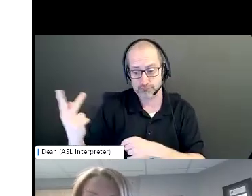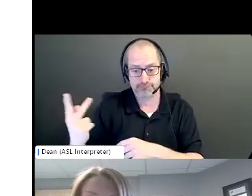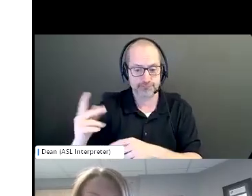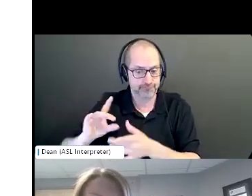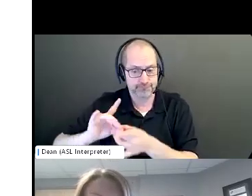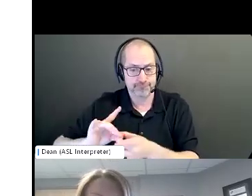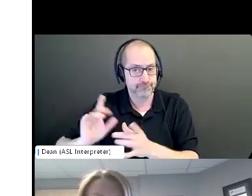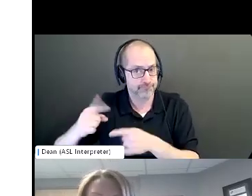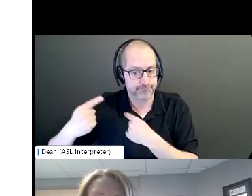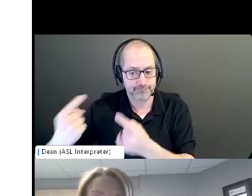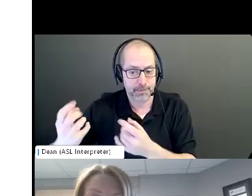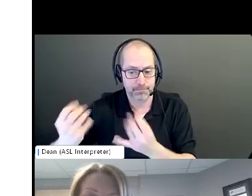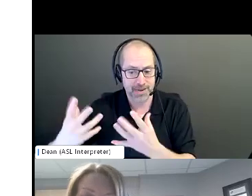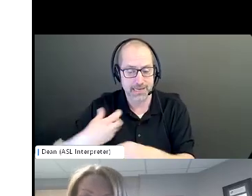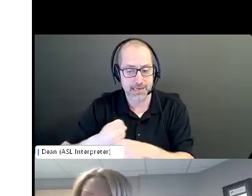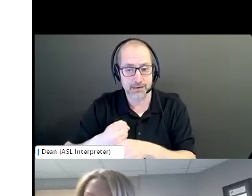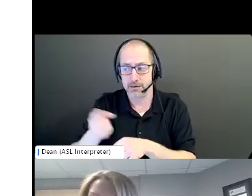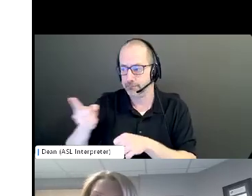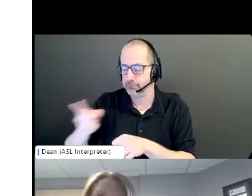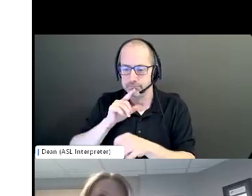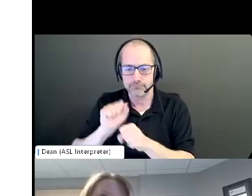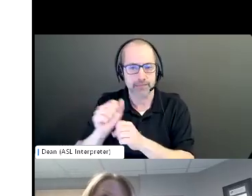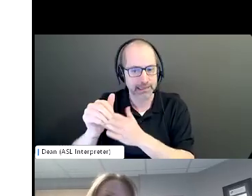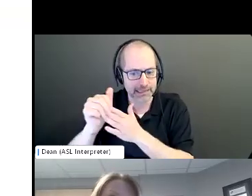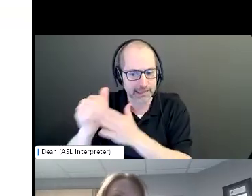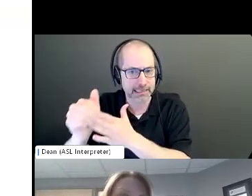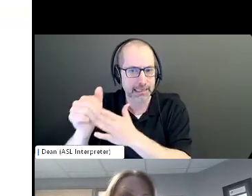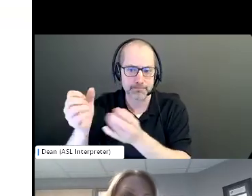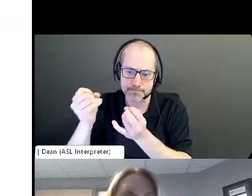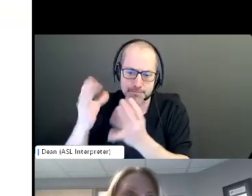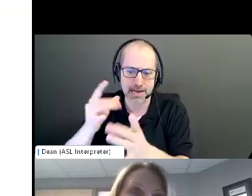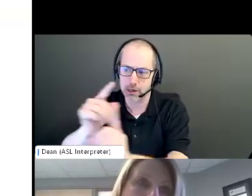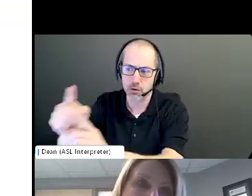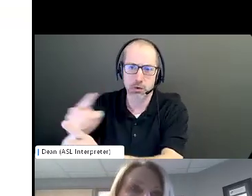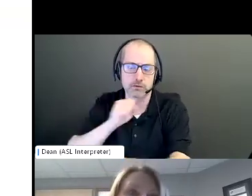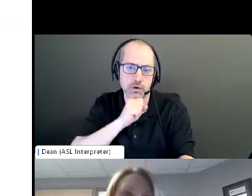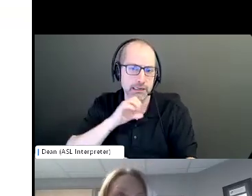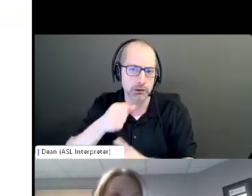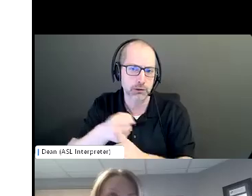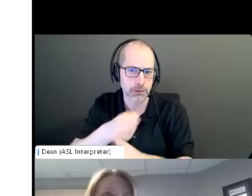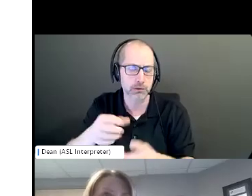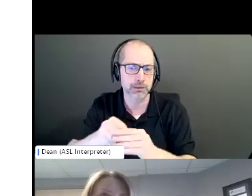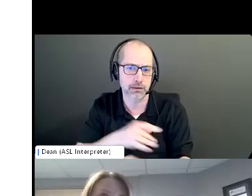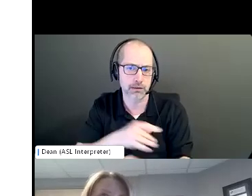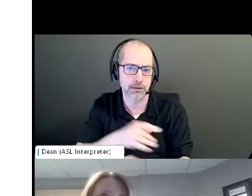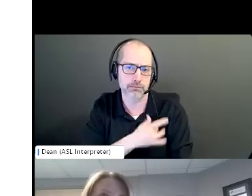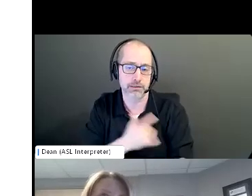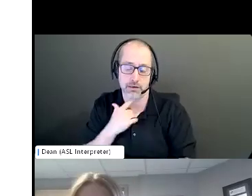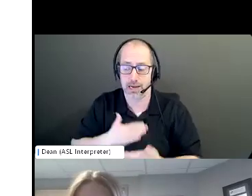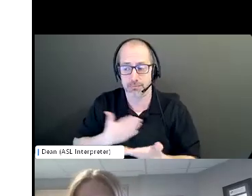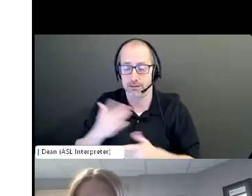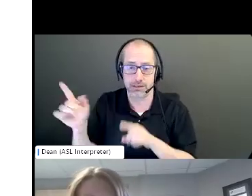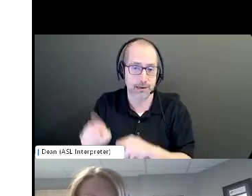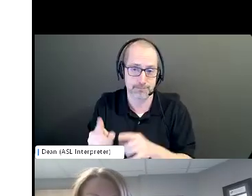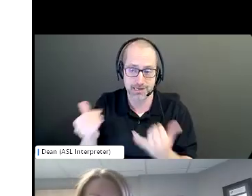she's instrumental in leading numerous initiatives on elder abuse here in the province. And I'm happy to have her here with me today sharing